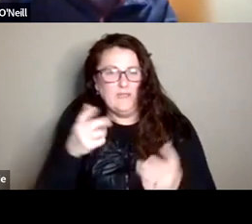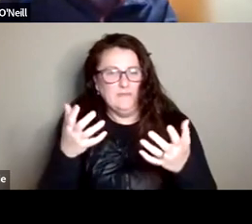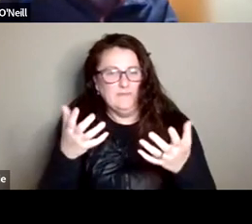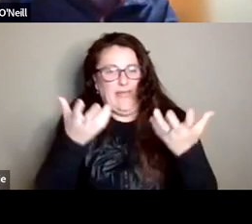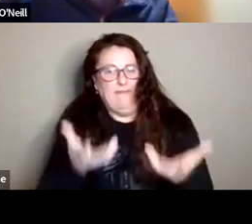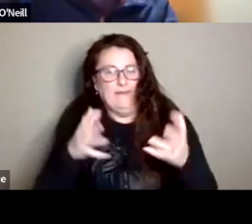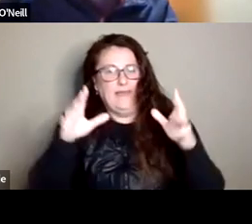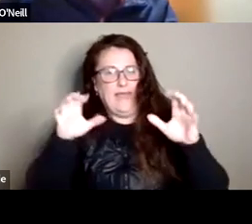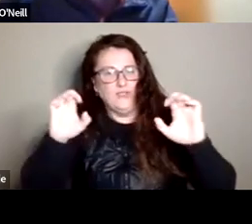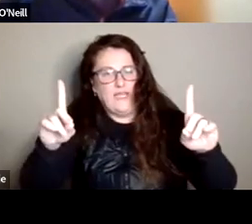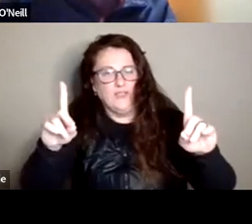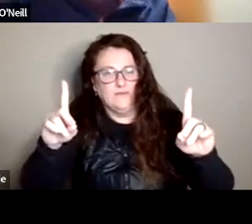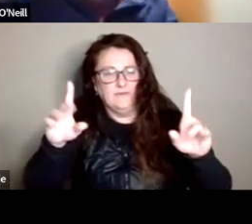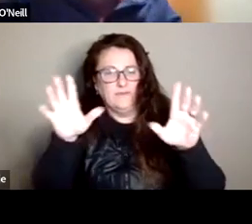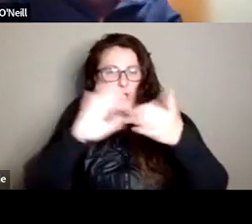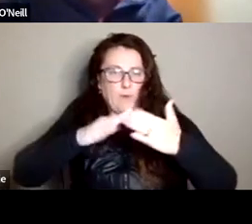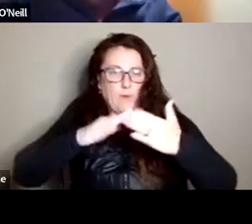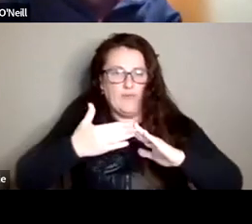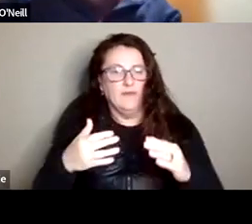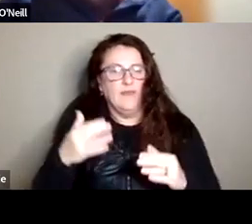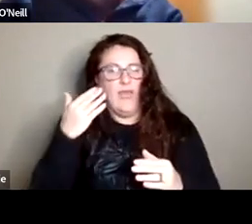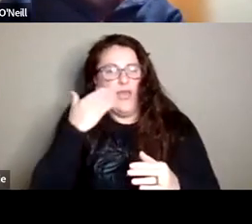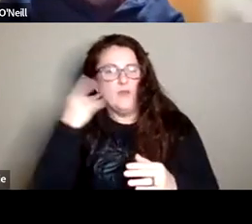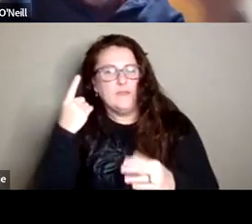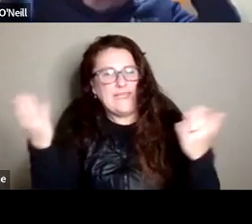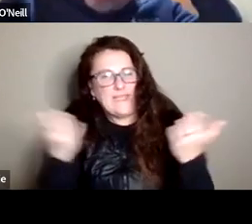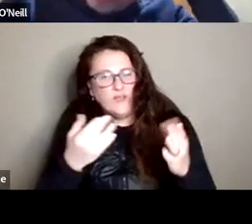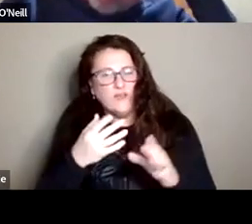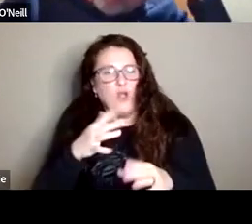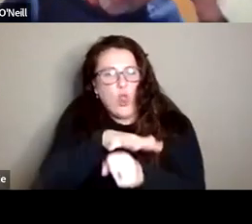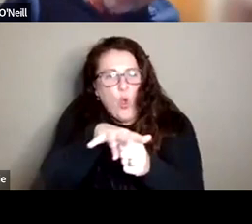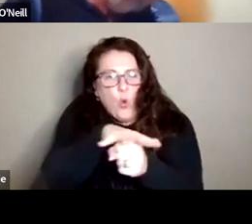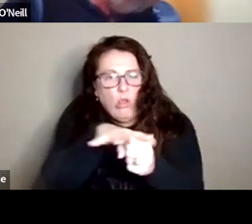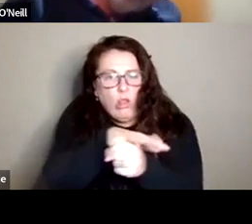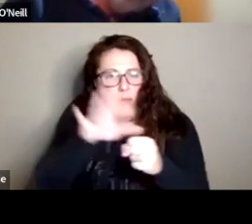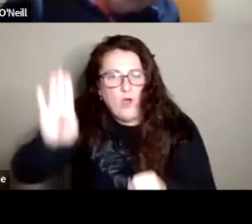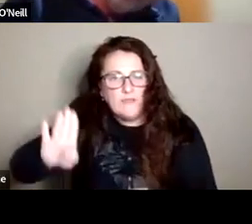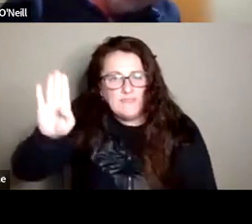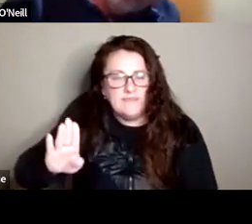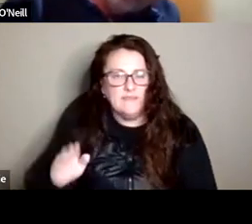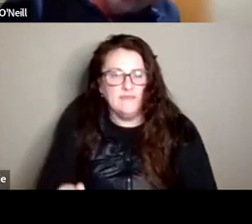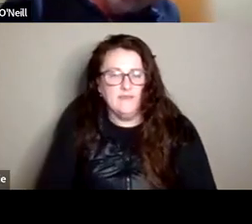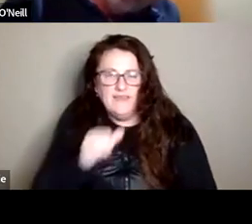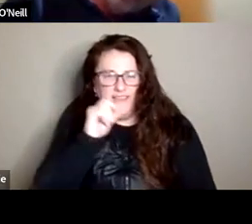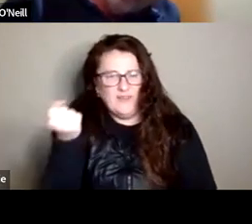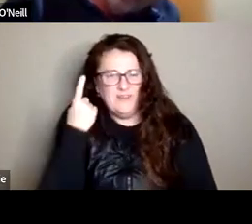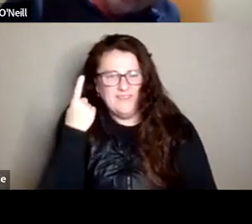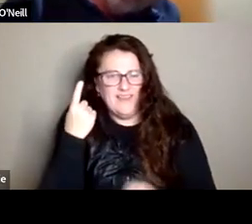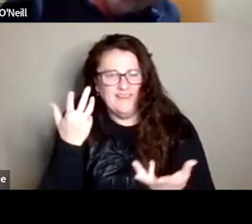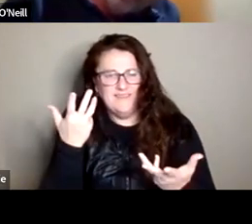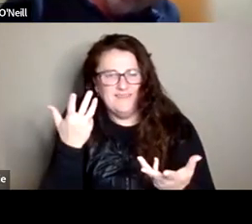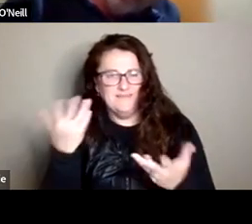get somebody from here that knows us, that knows some solutions? I don't understand how these things work.